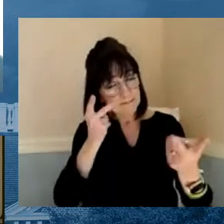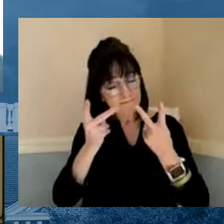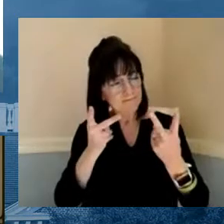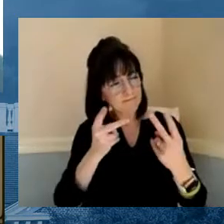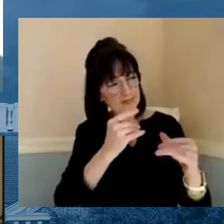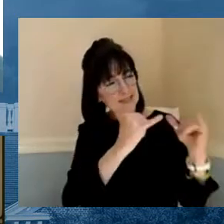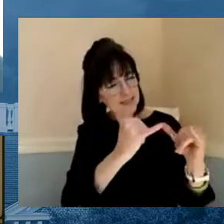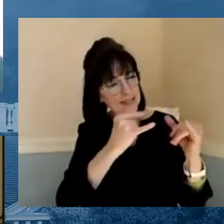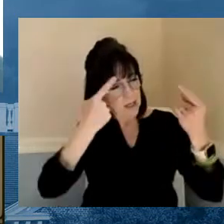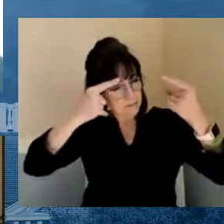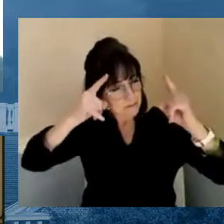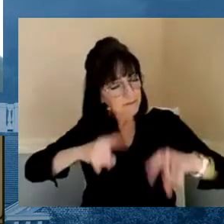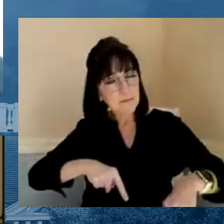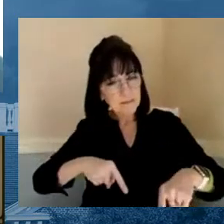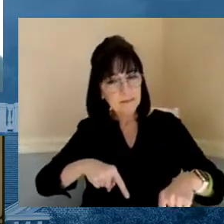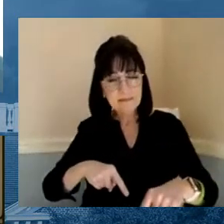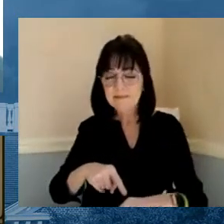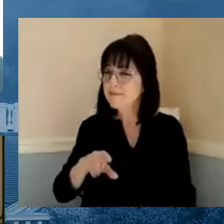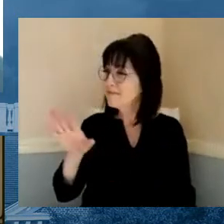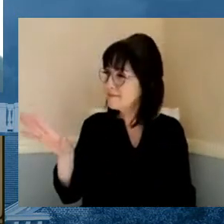more like, what is it that you're seeing?